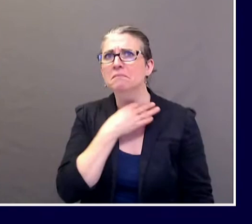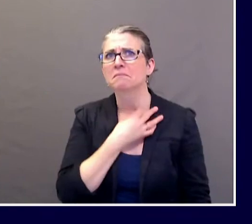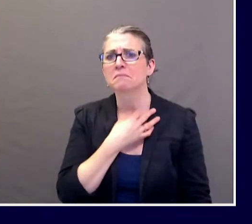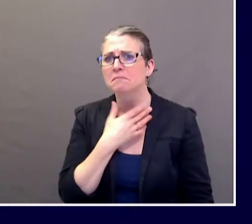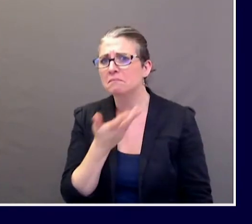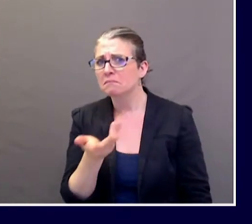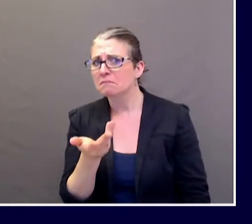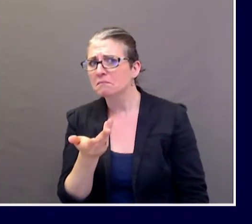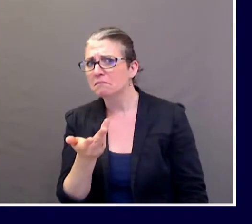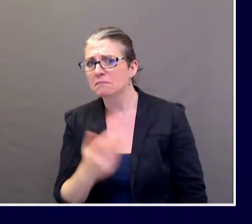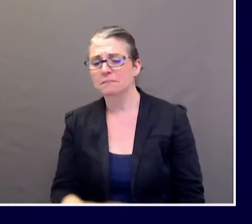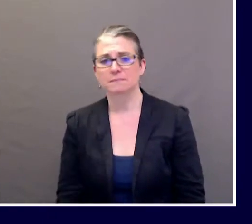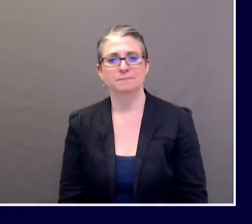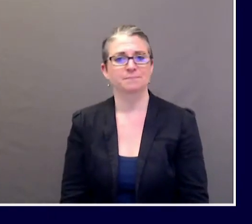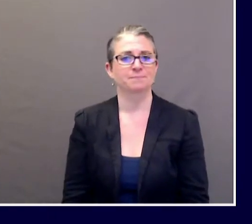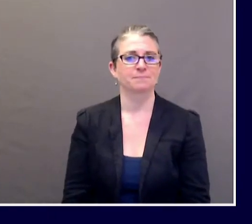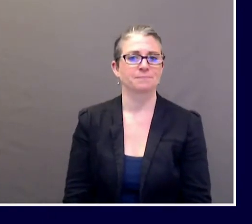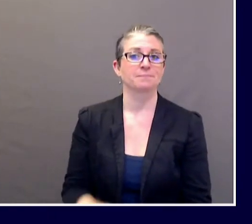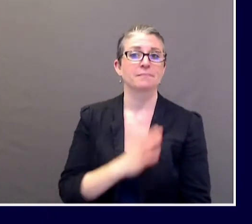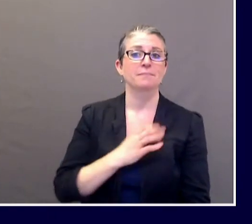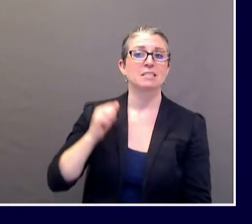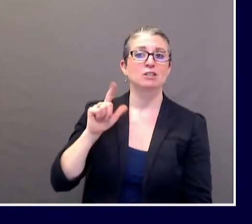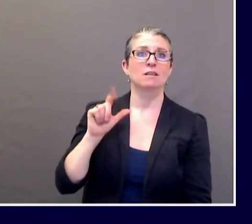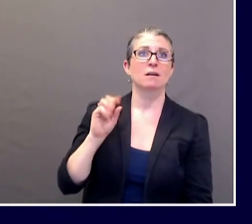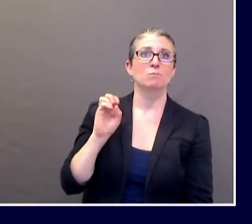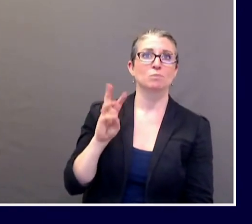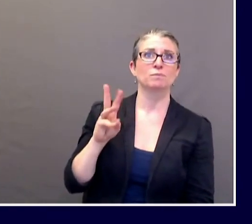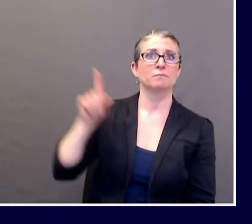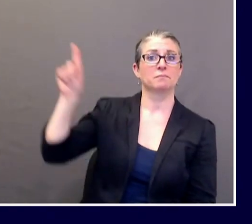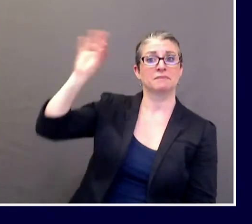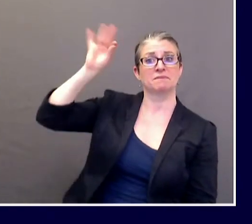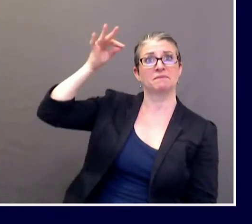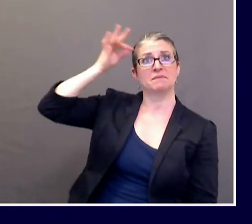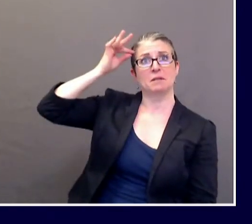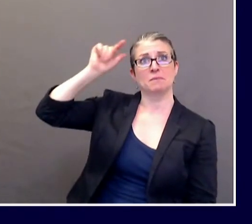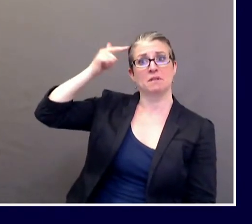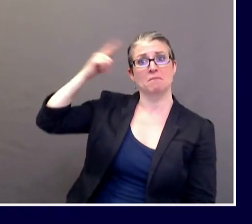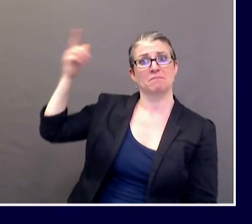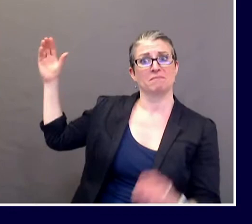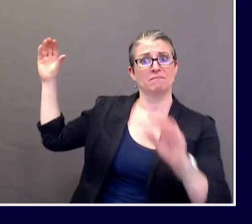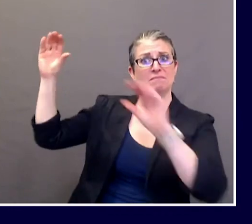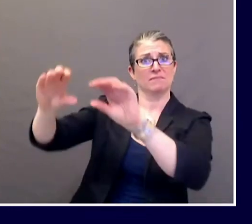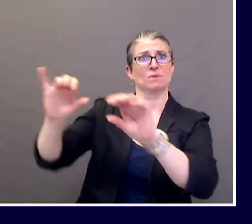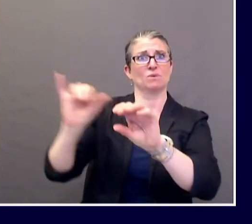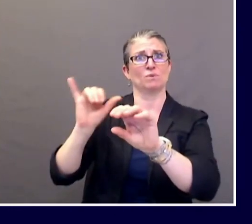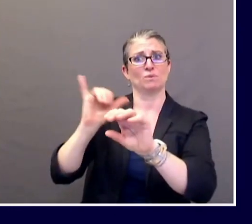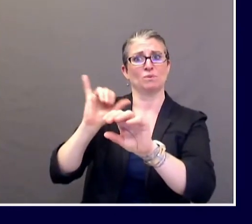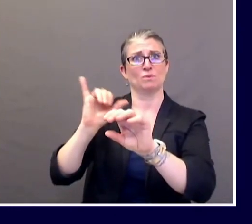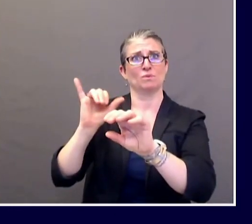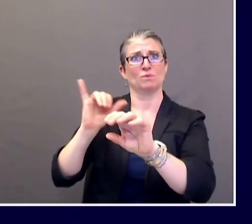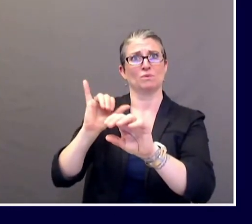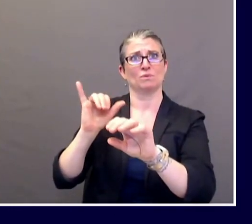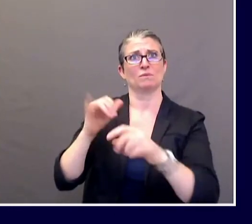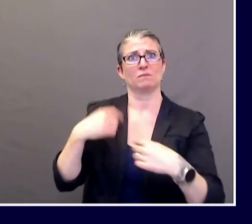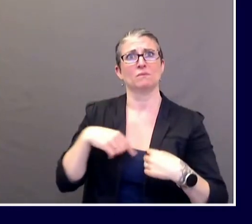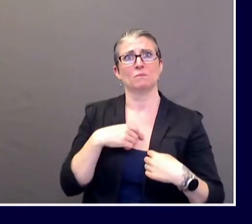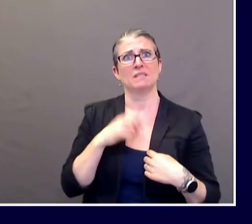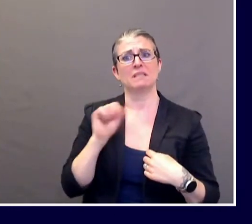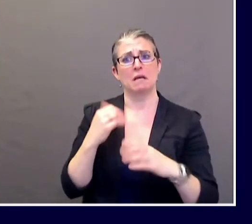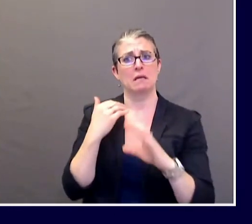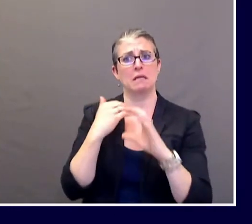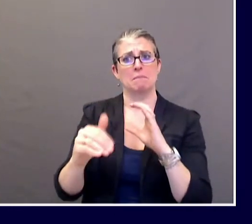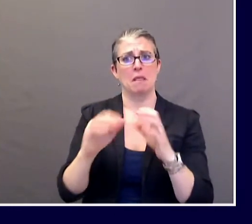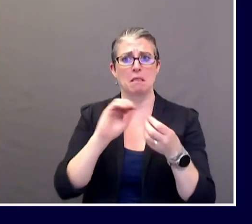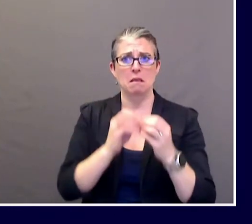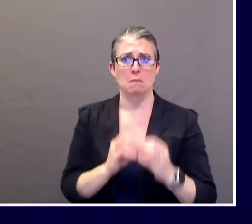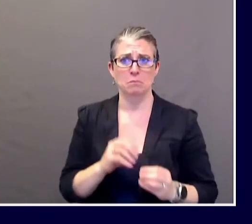as well. There's a HHS website that does provide that, but we can get that to you. Okay, thank you so much. And then one other thing,